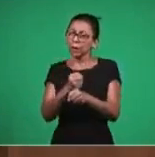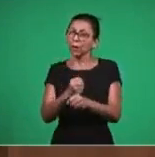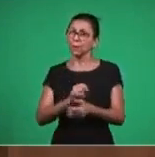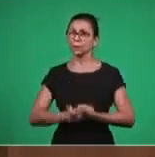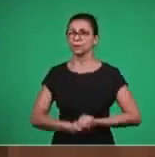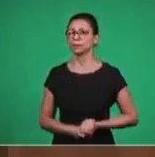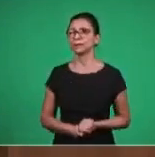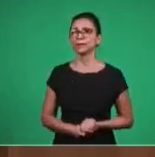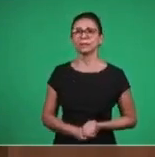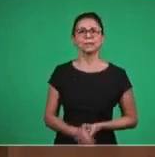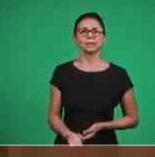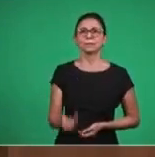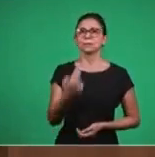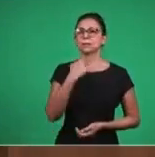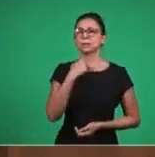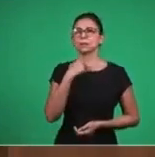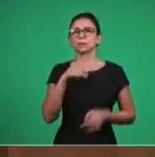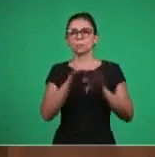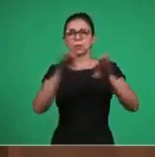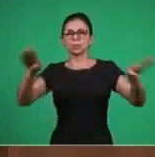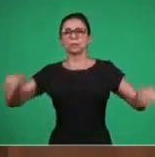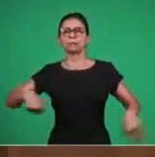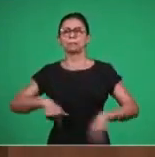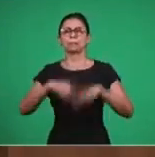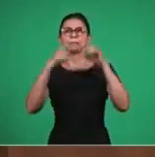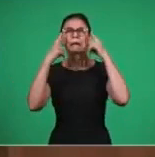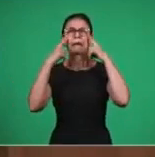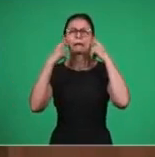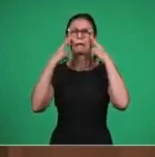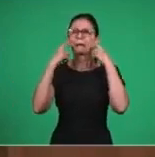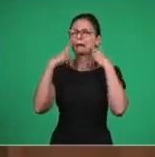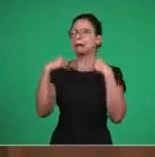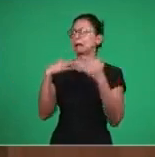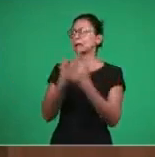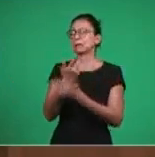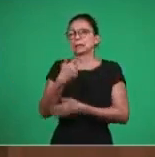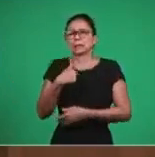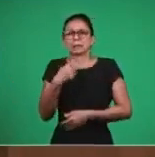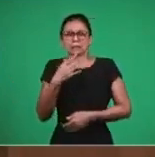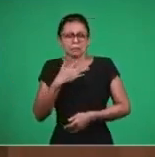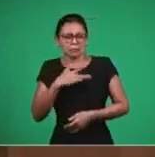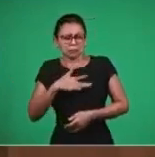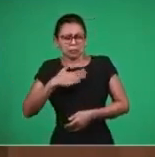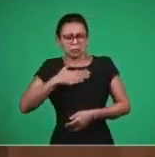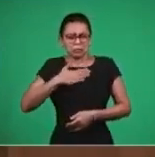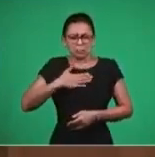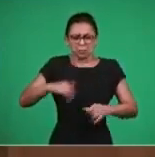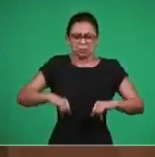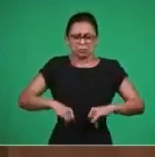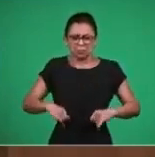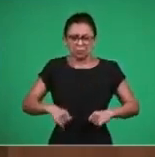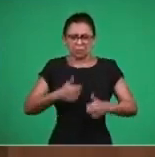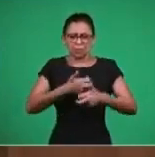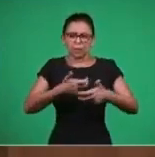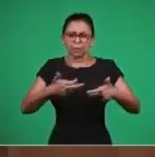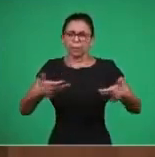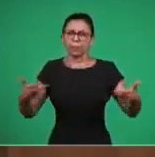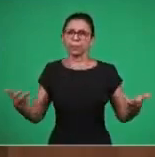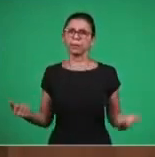Keep this in your heart. You cannot just come to the front of the church crying and saying, oh, that's what happened to me. That's not